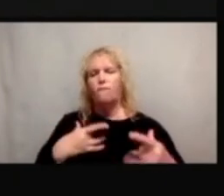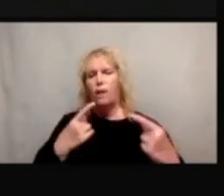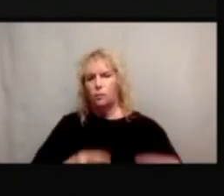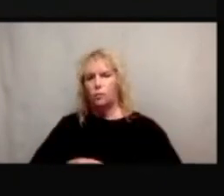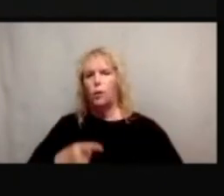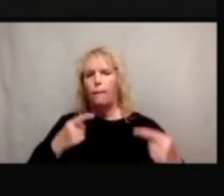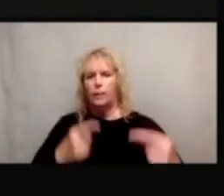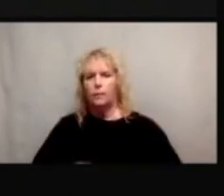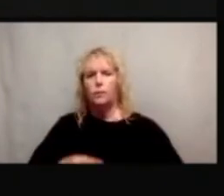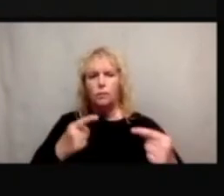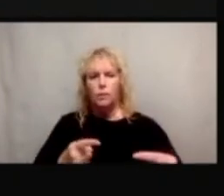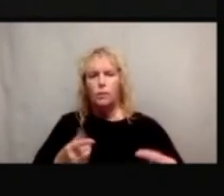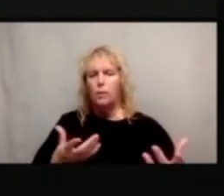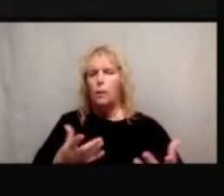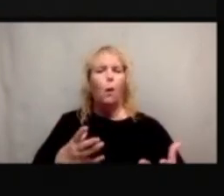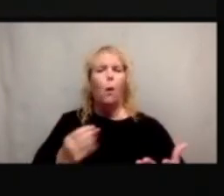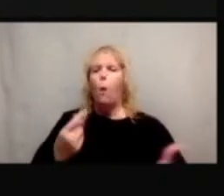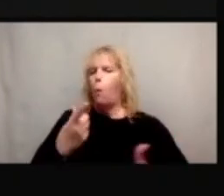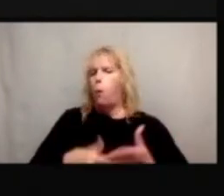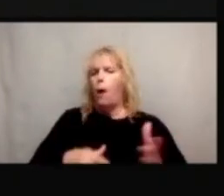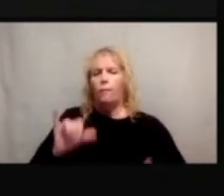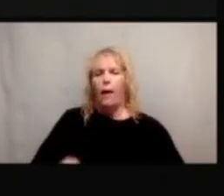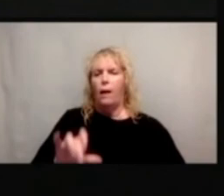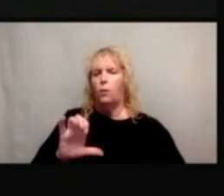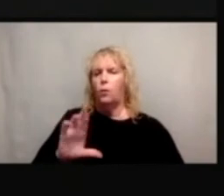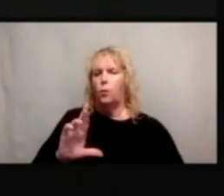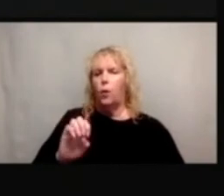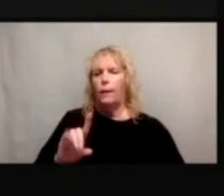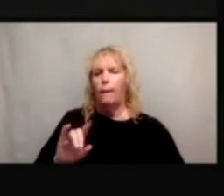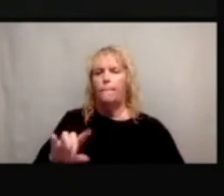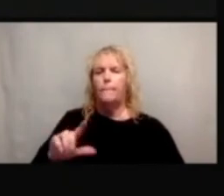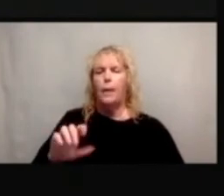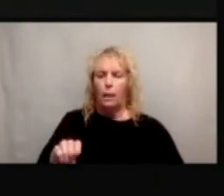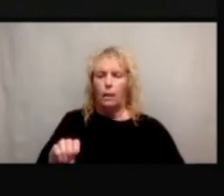out what are credible sources for different communities.